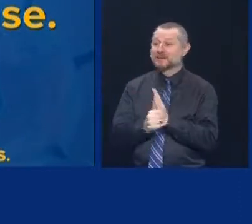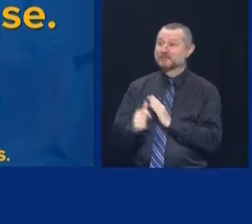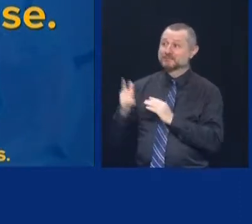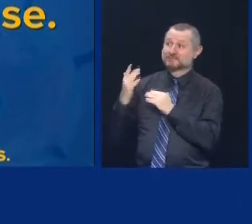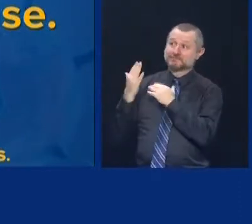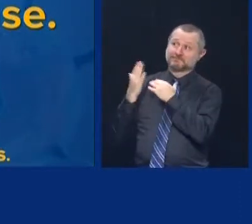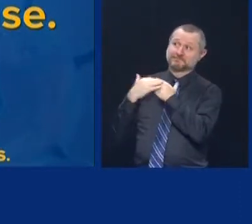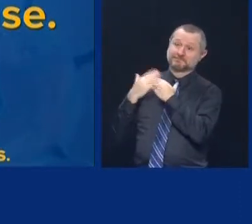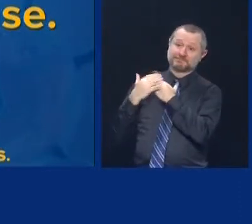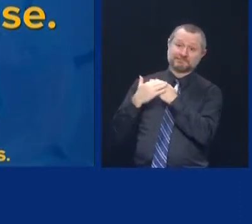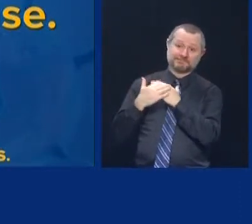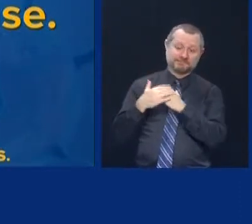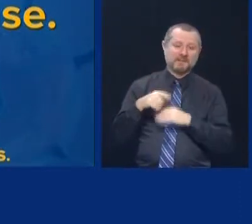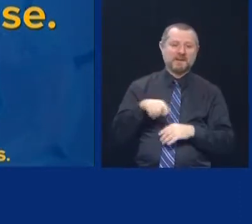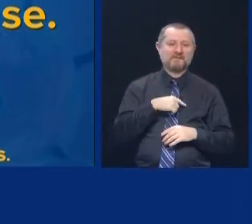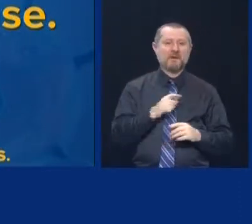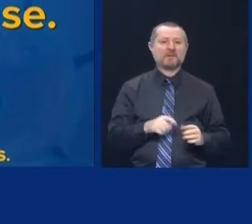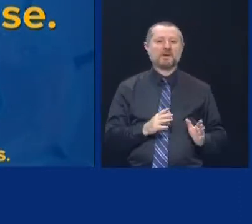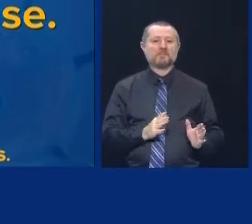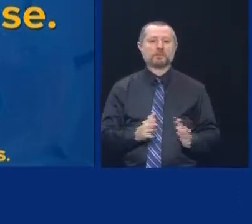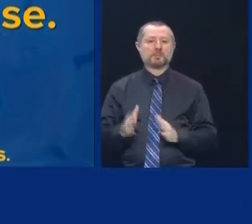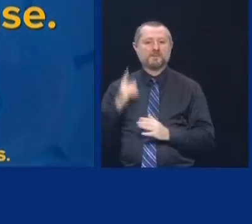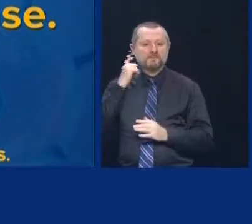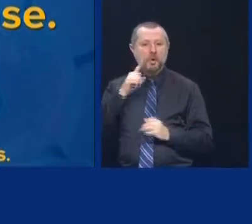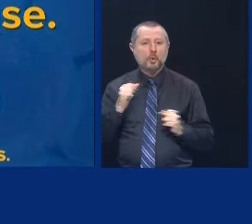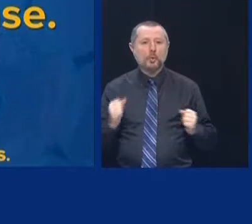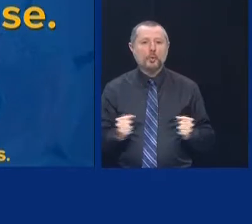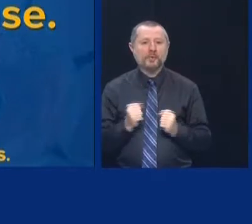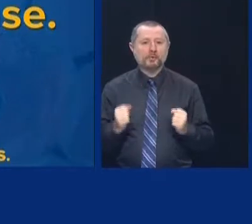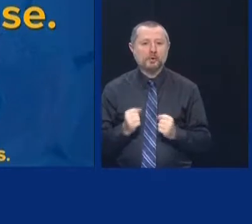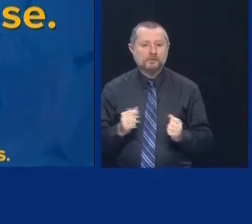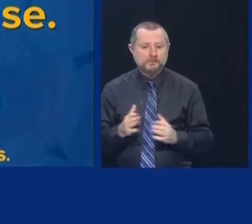prepare a plan for the winter.